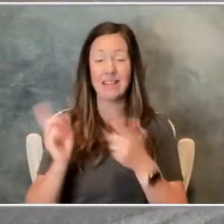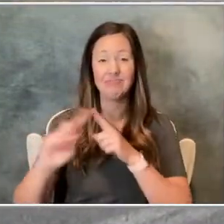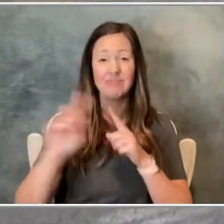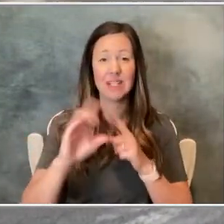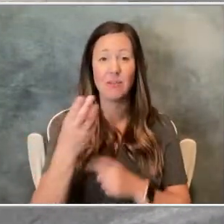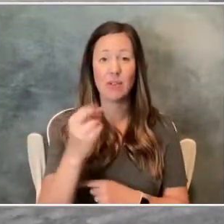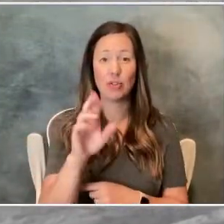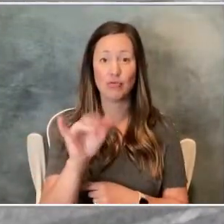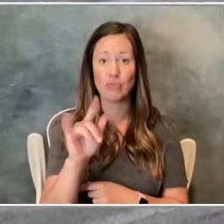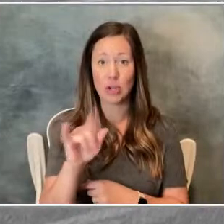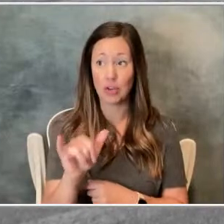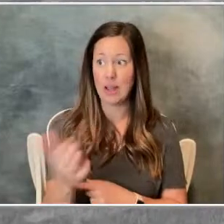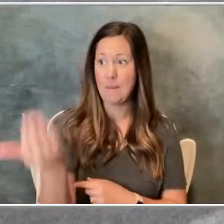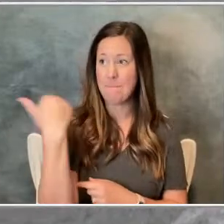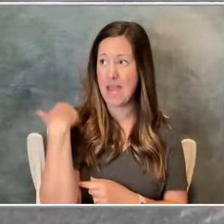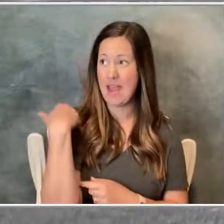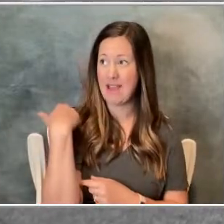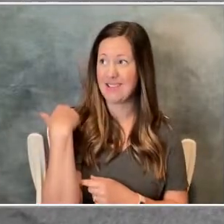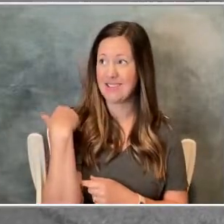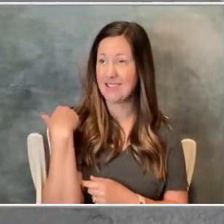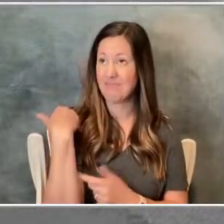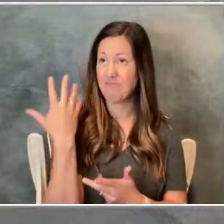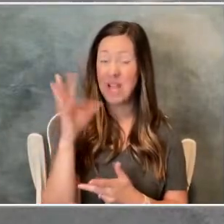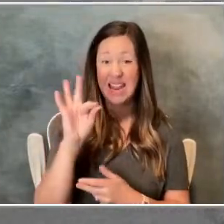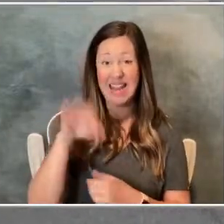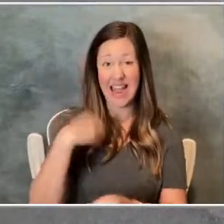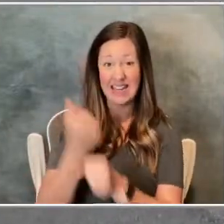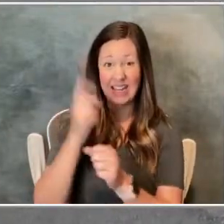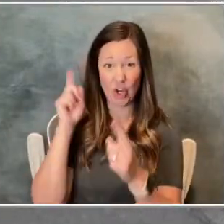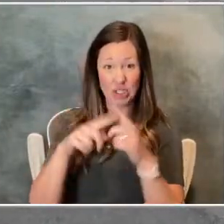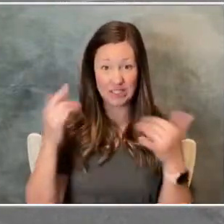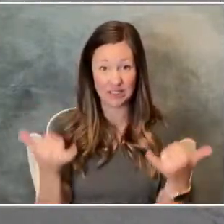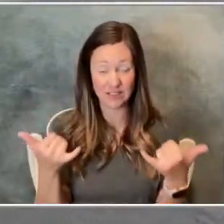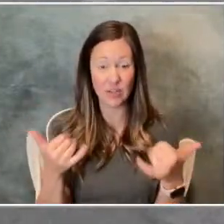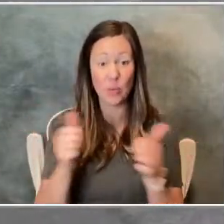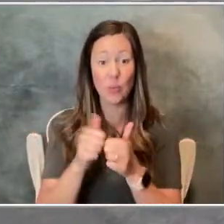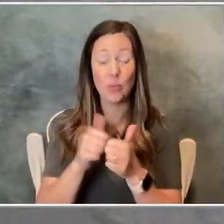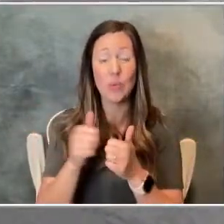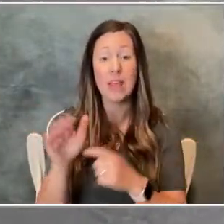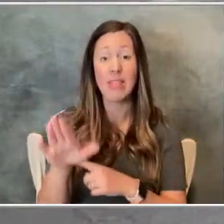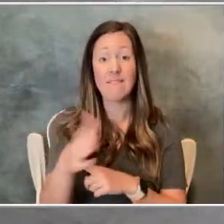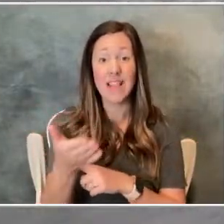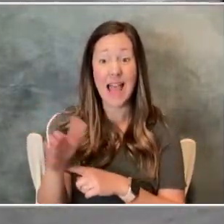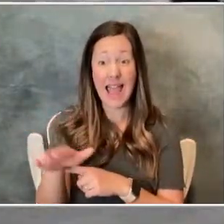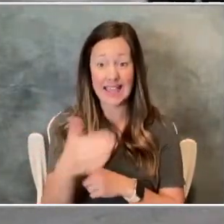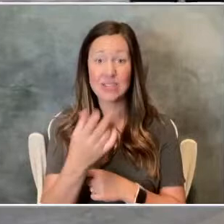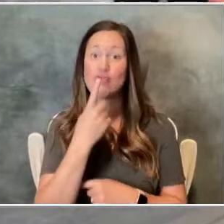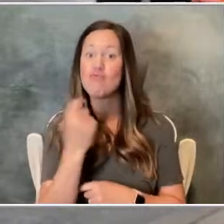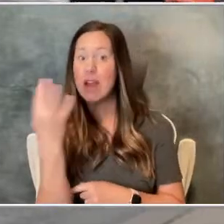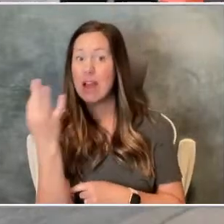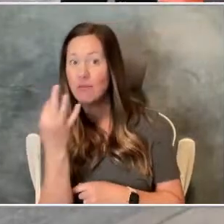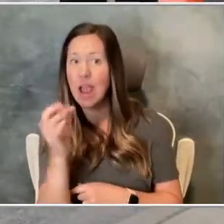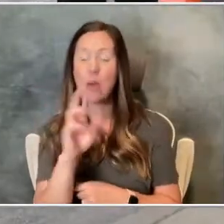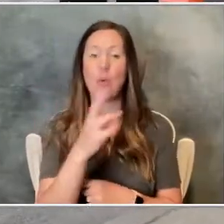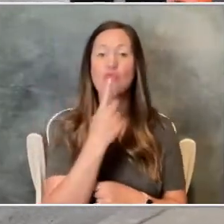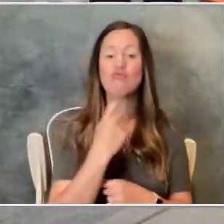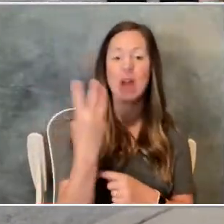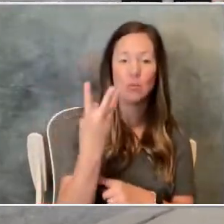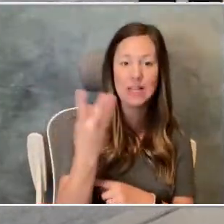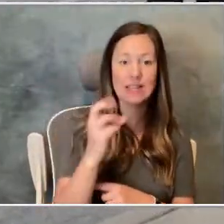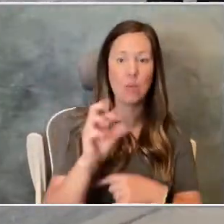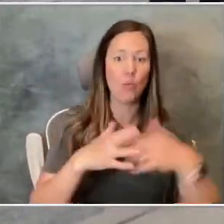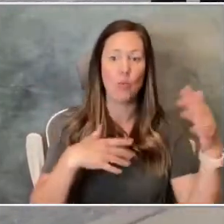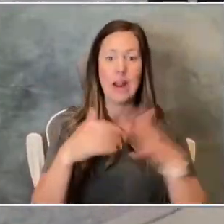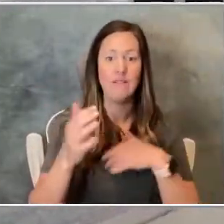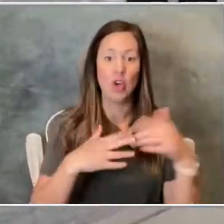past 9 years prior to this, with flags going out on Red Fridays or Red Wednesdays or whatever red day,